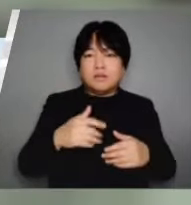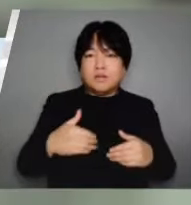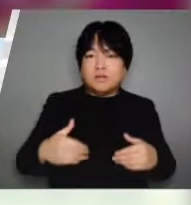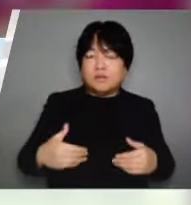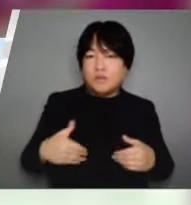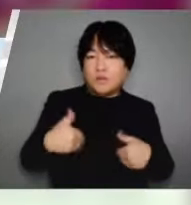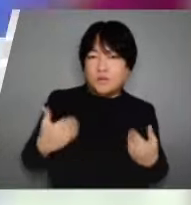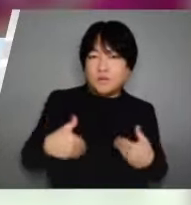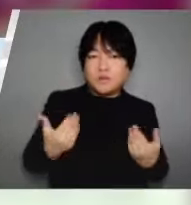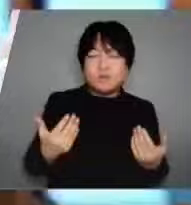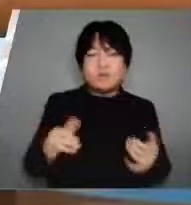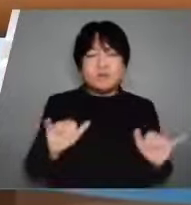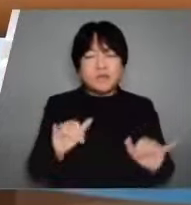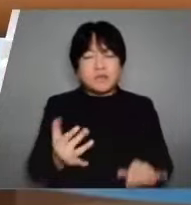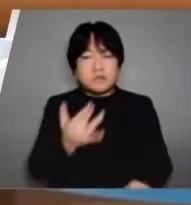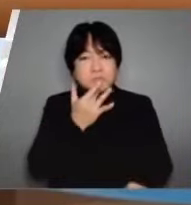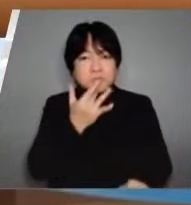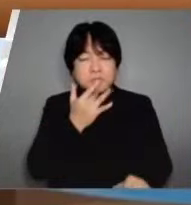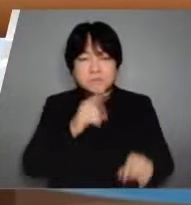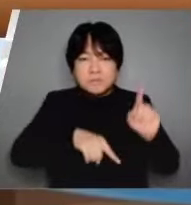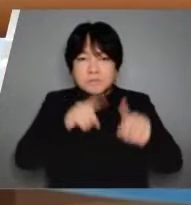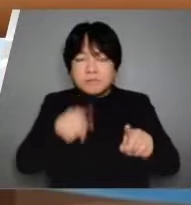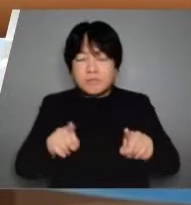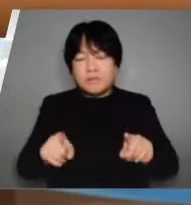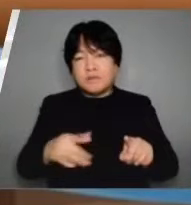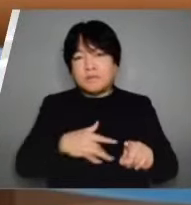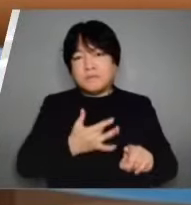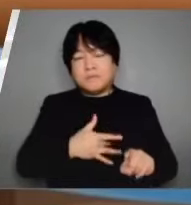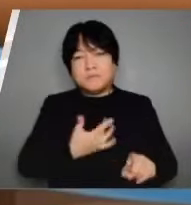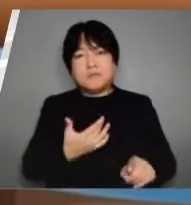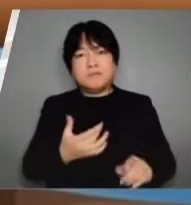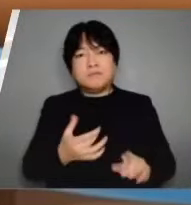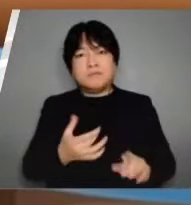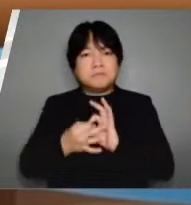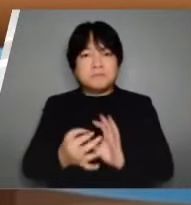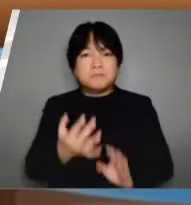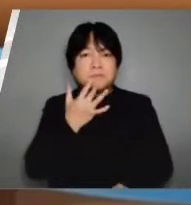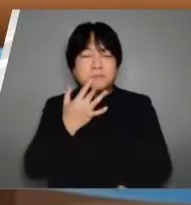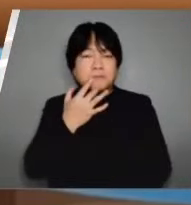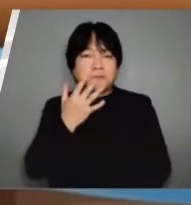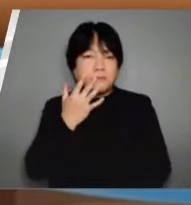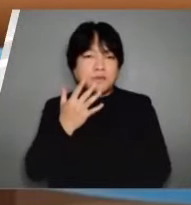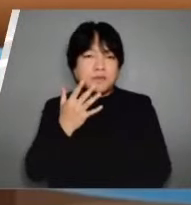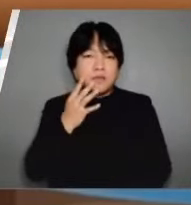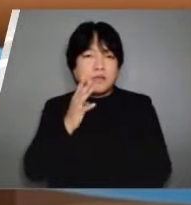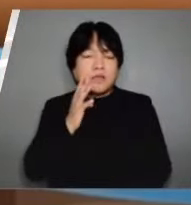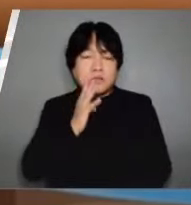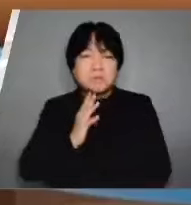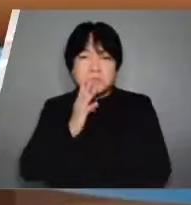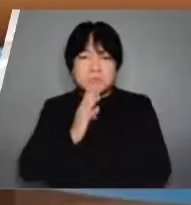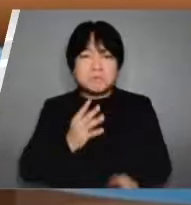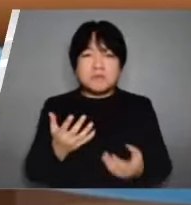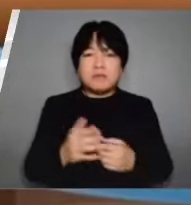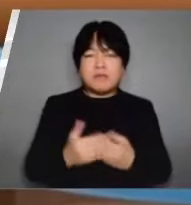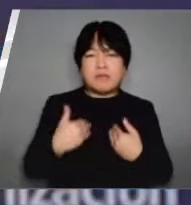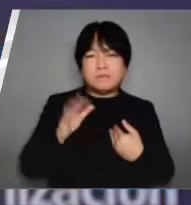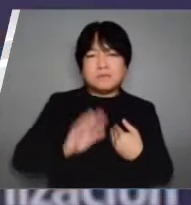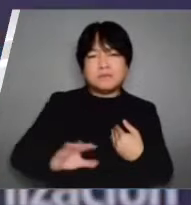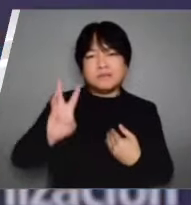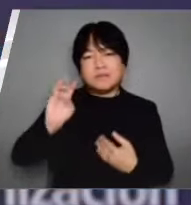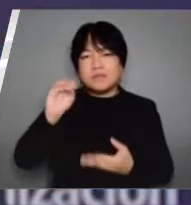ibang flavor ng mga vape. There are over 16,000 flavors of e-cigarettes on some